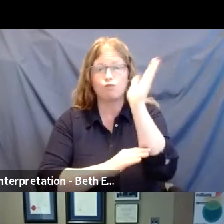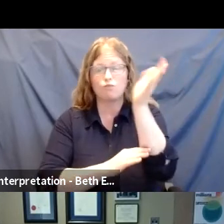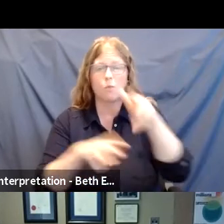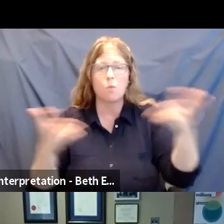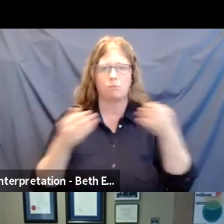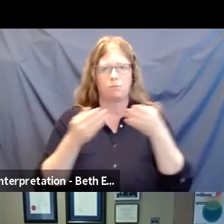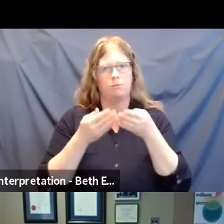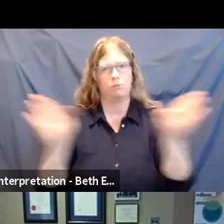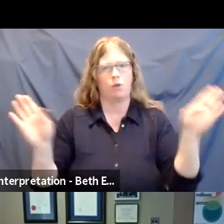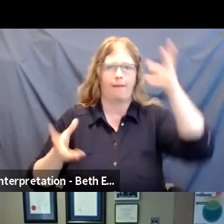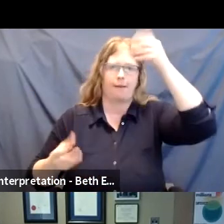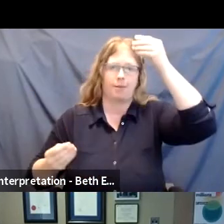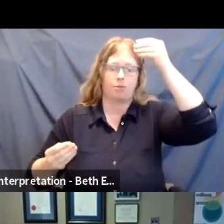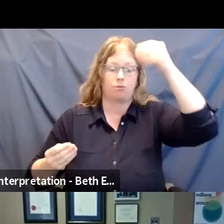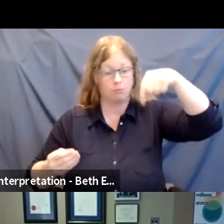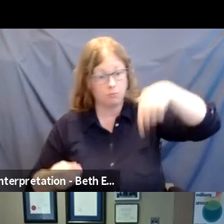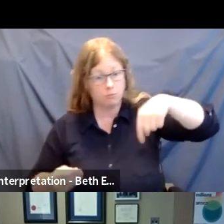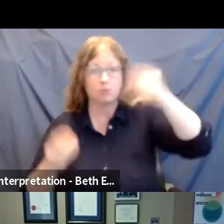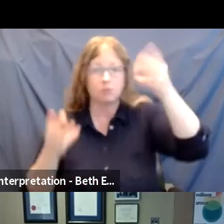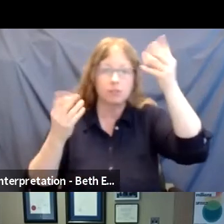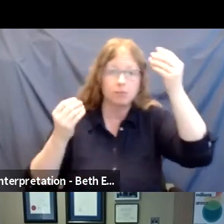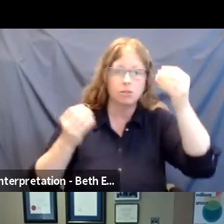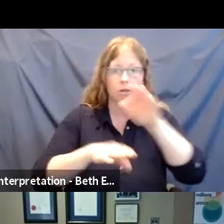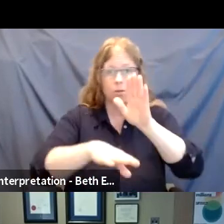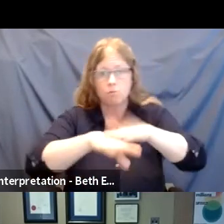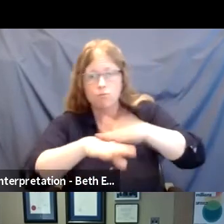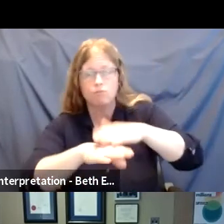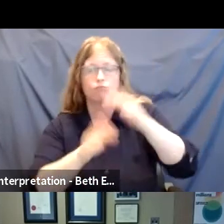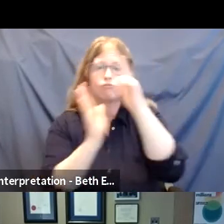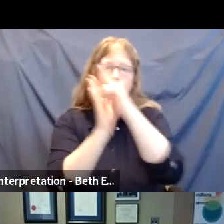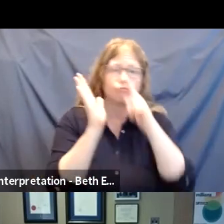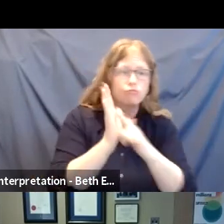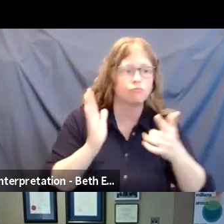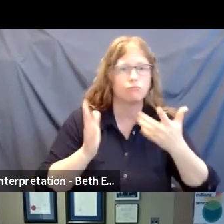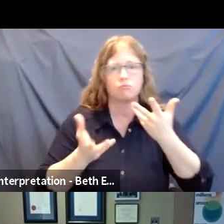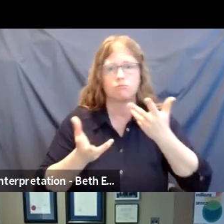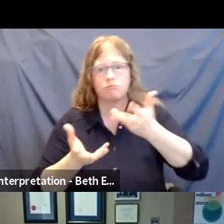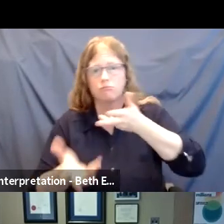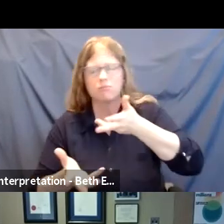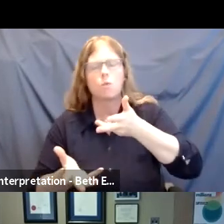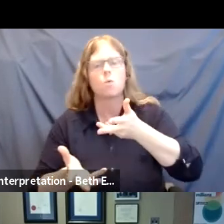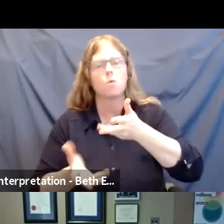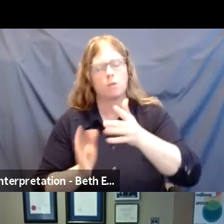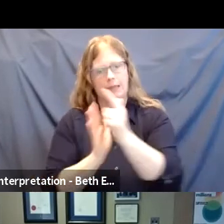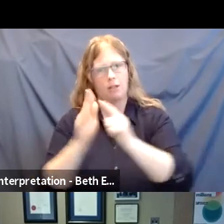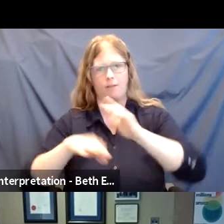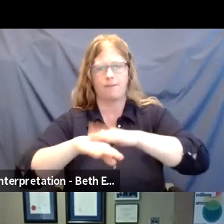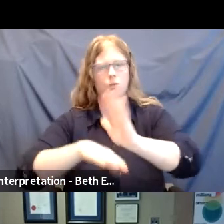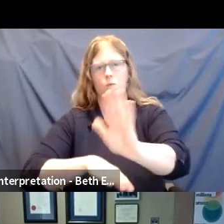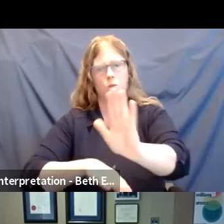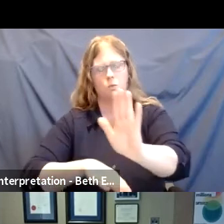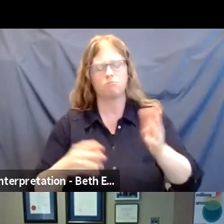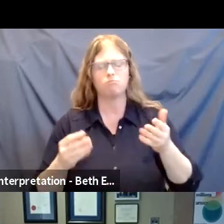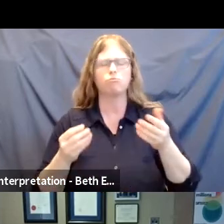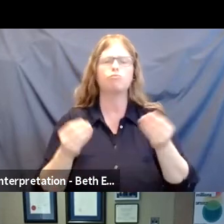purposes only. This webinar is not at all legal advice and should not be considered to be legal advice. We're giving